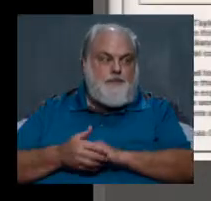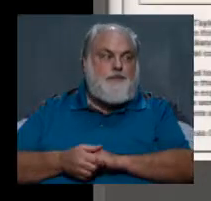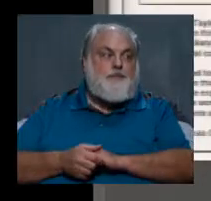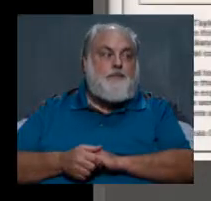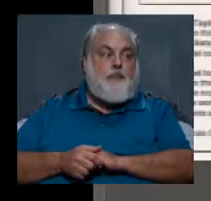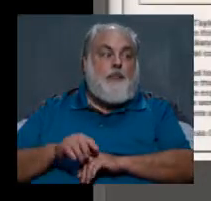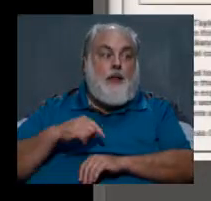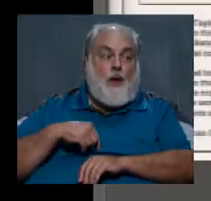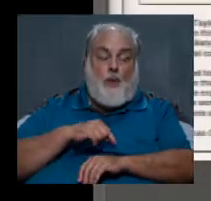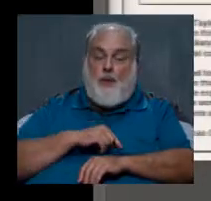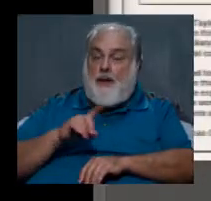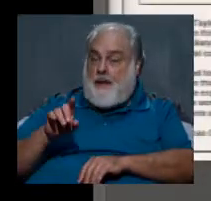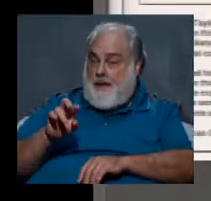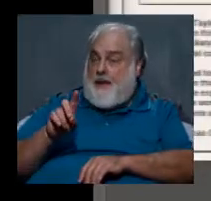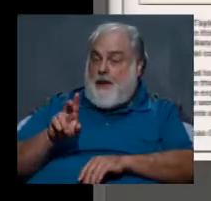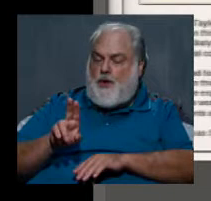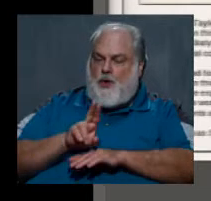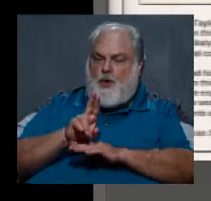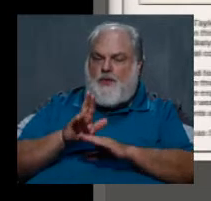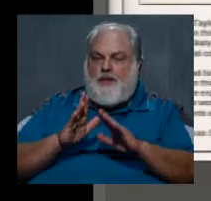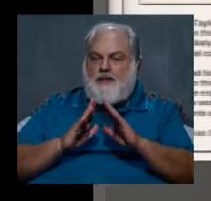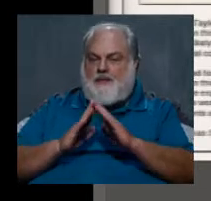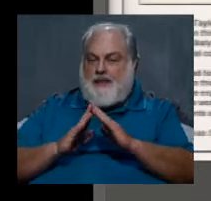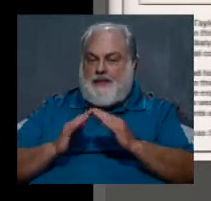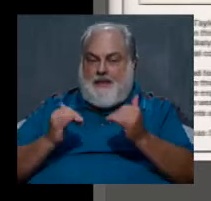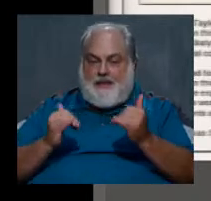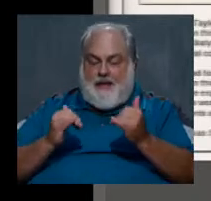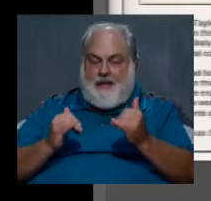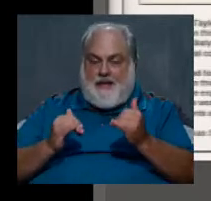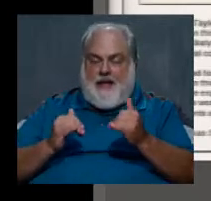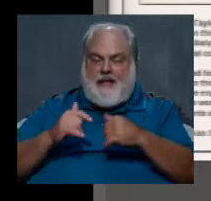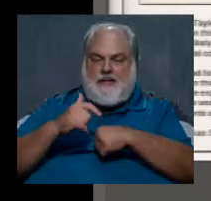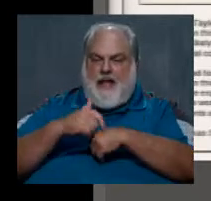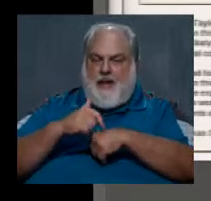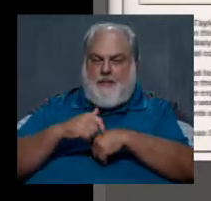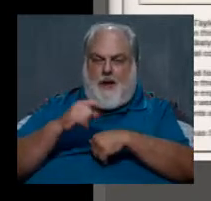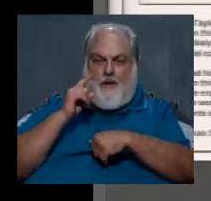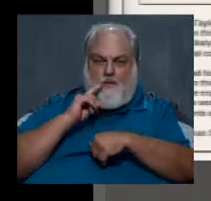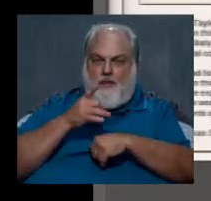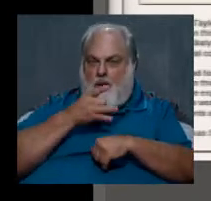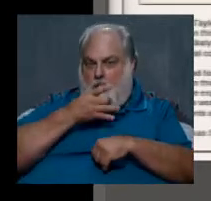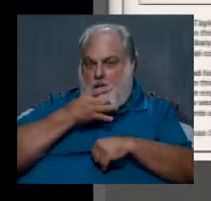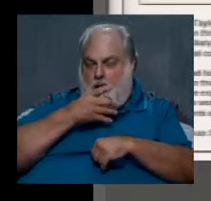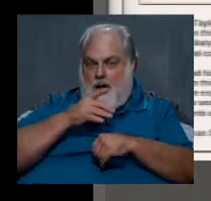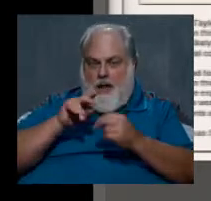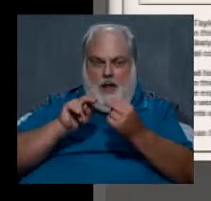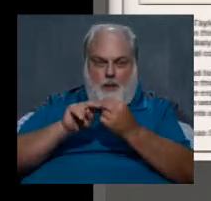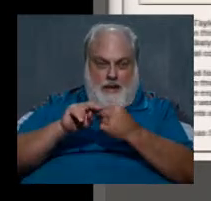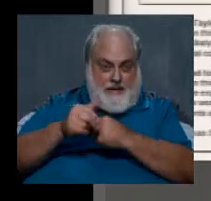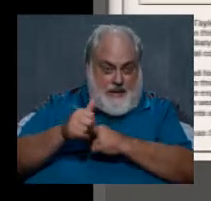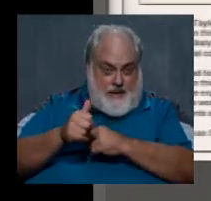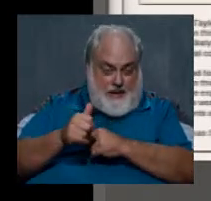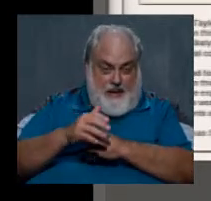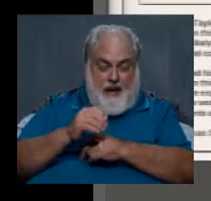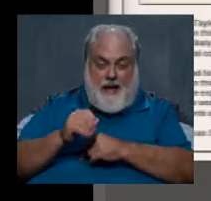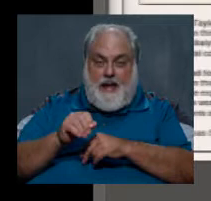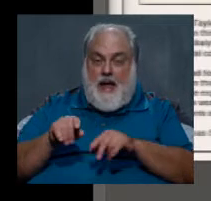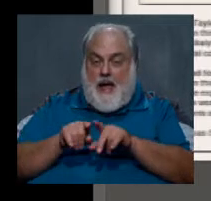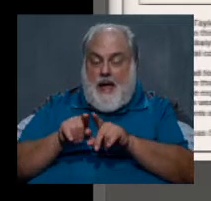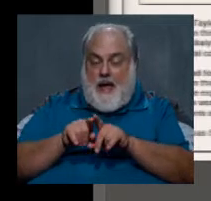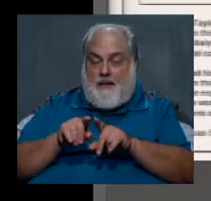We used the city's existing signal timing in that Highway 10 corridor, and as Mr. Banahani pointed